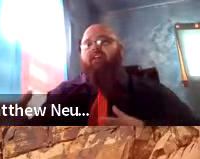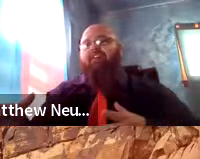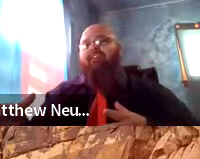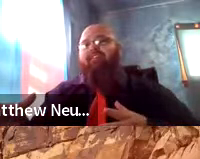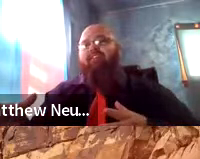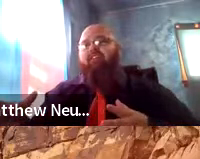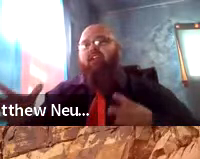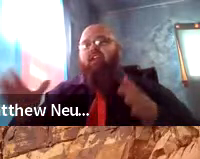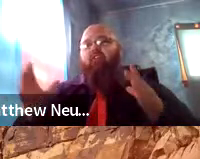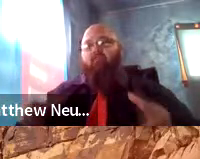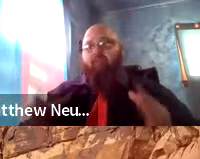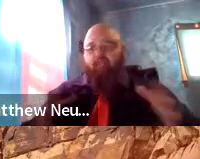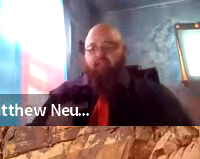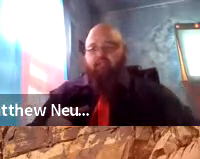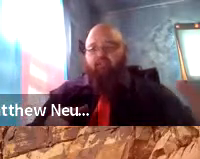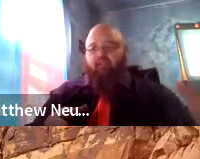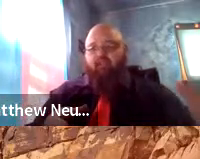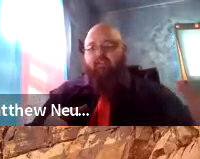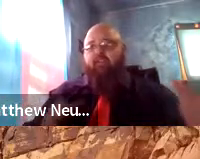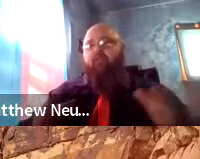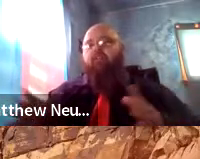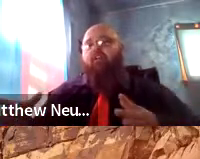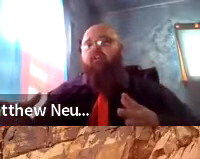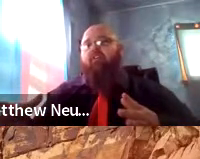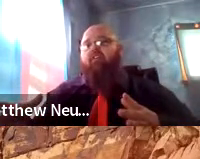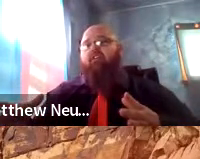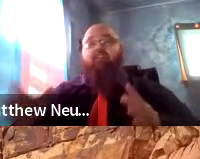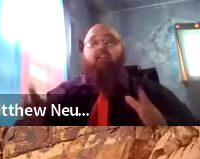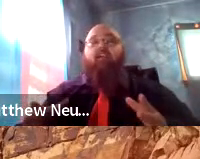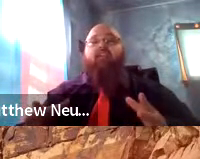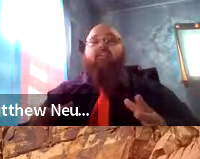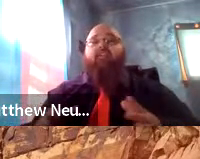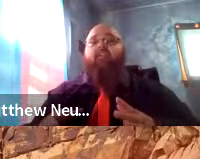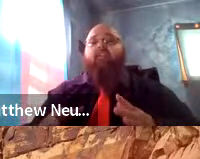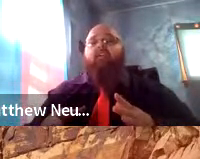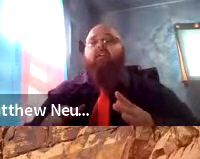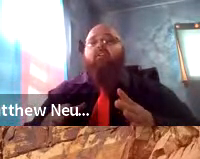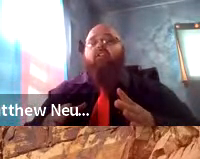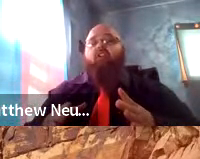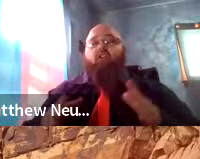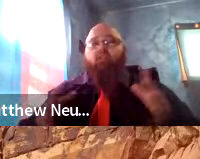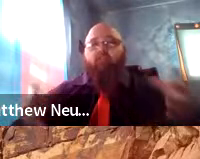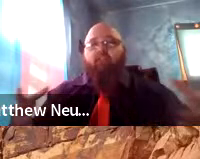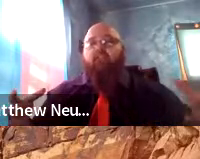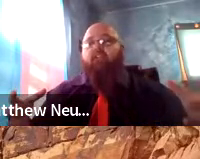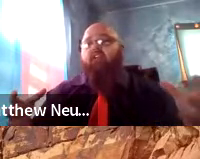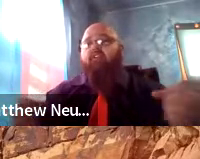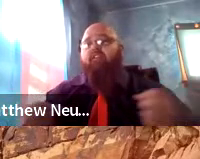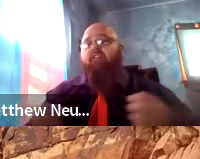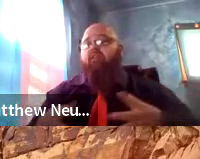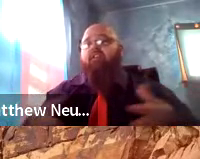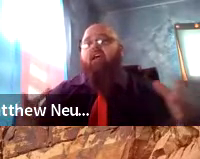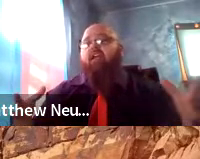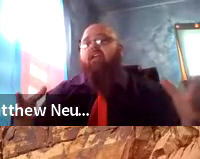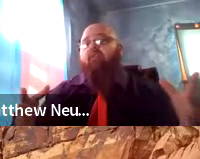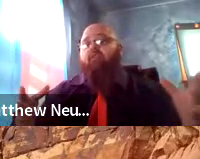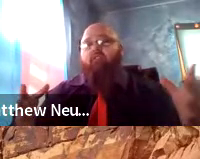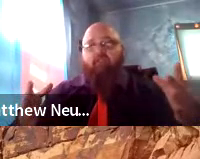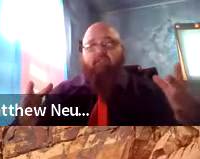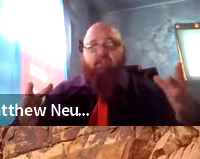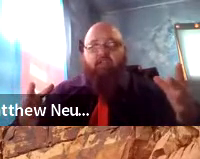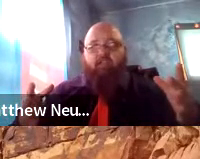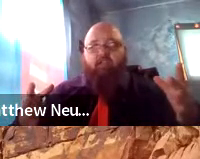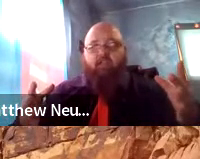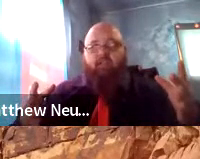they were dying, and you were making close friends and they were dying? And he said, yes. He said, you were making friends and they were dying. We